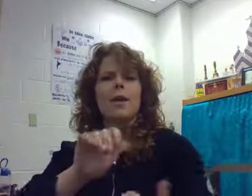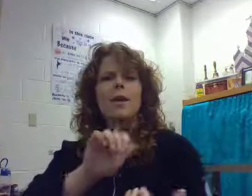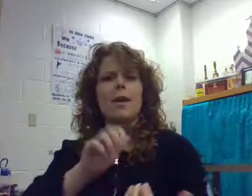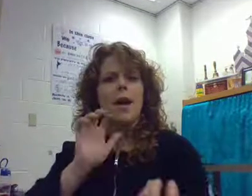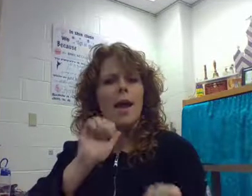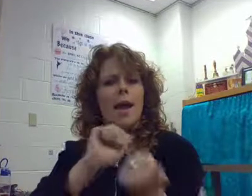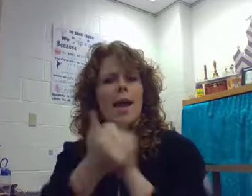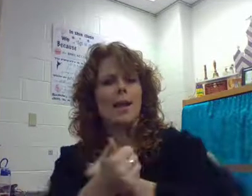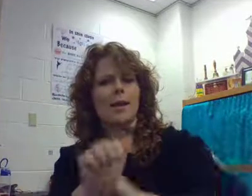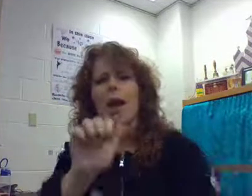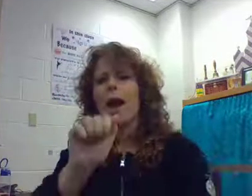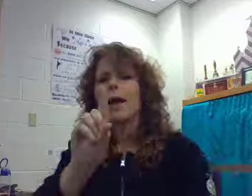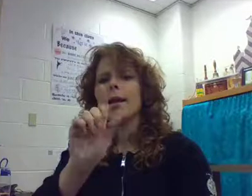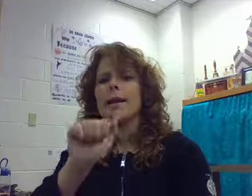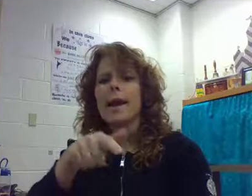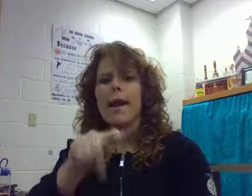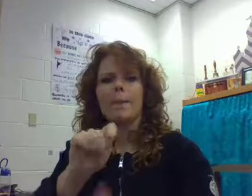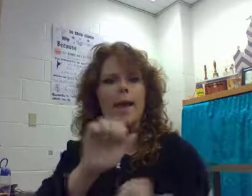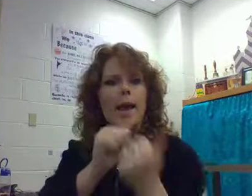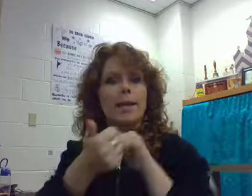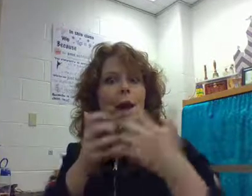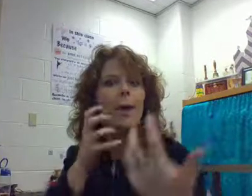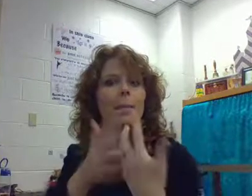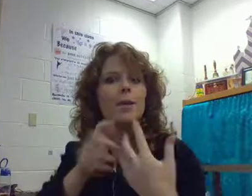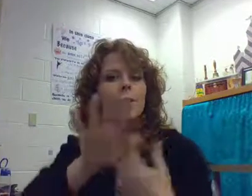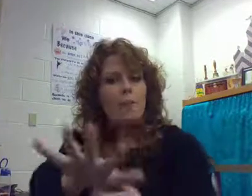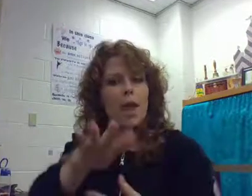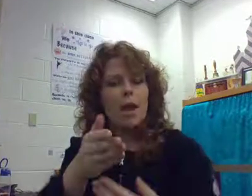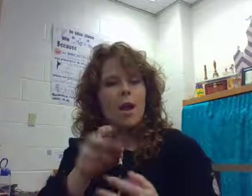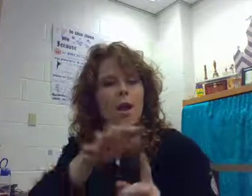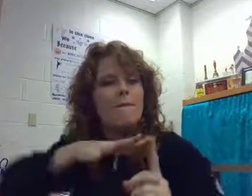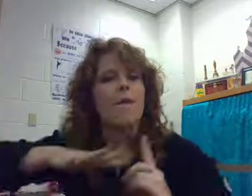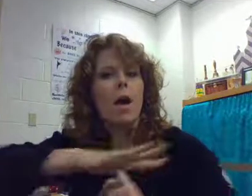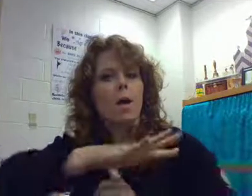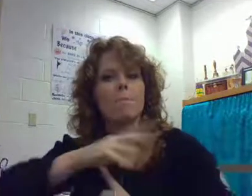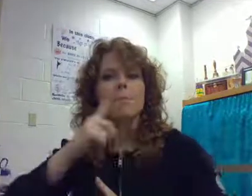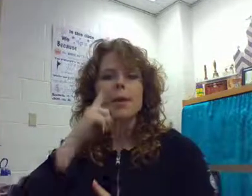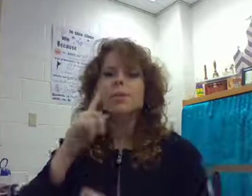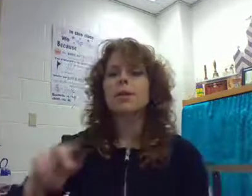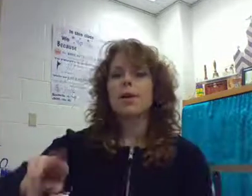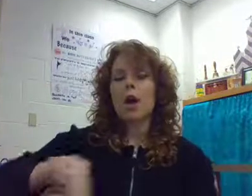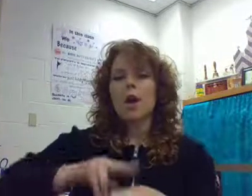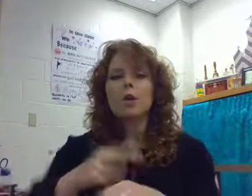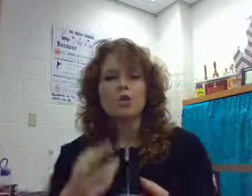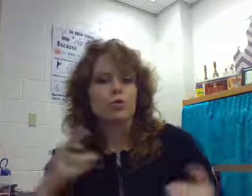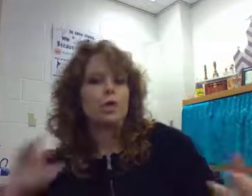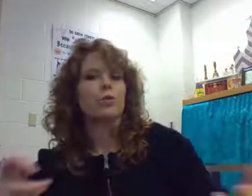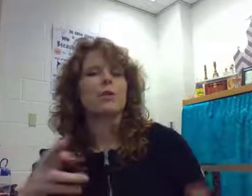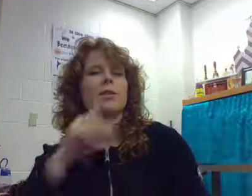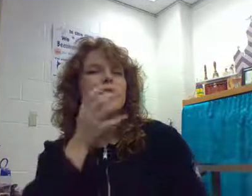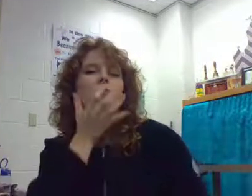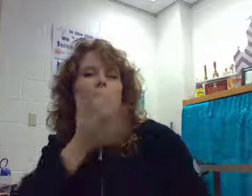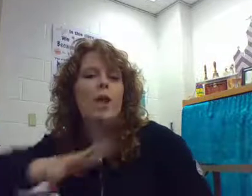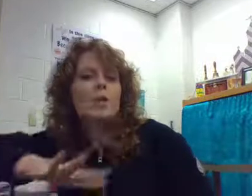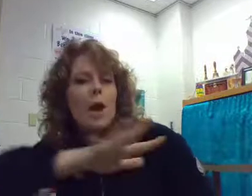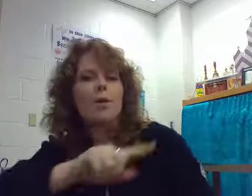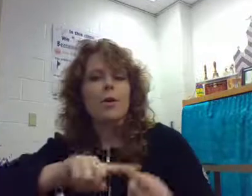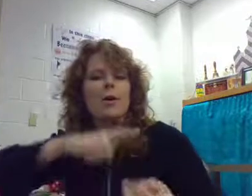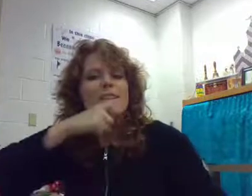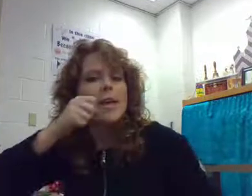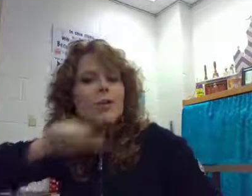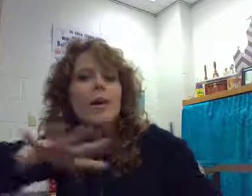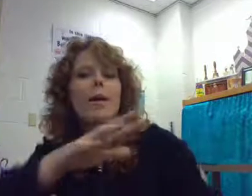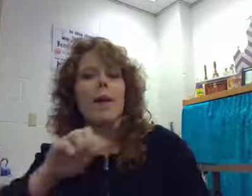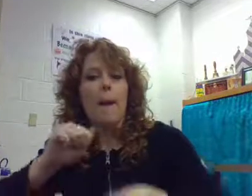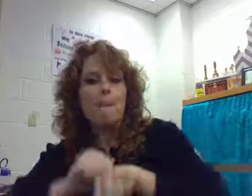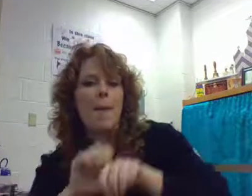key vocabulary words for today include natural resources, adaptation, grasslands, deserts, mountains, and Arctic